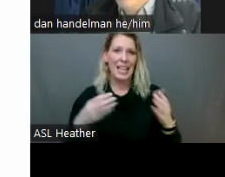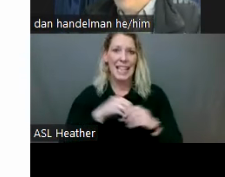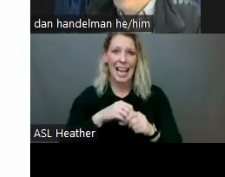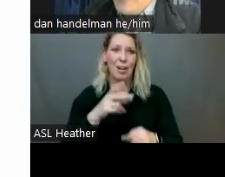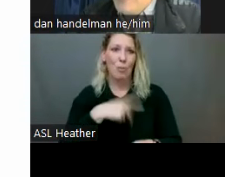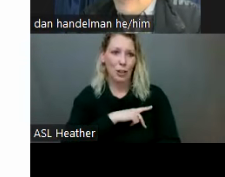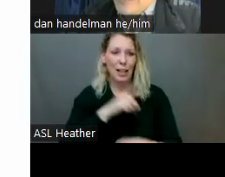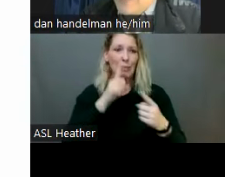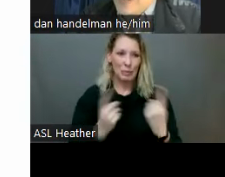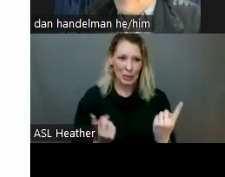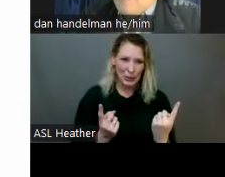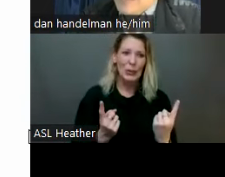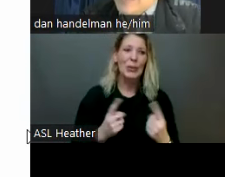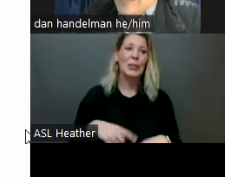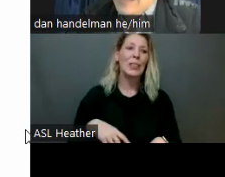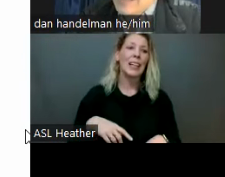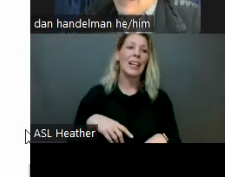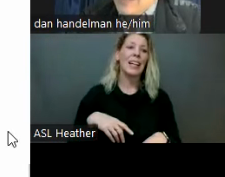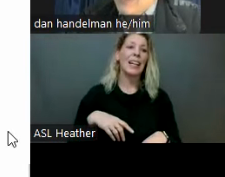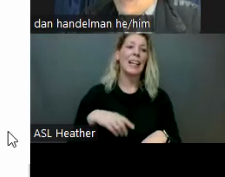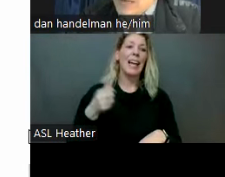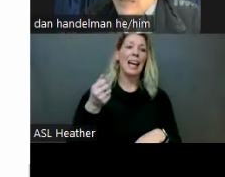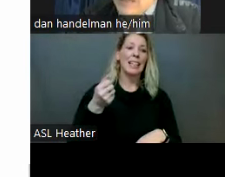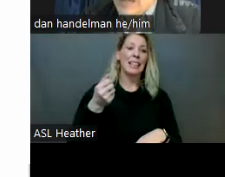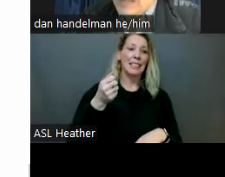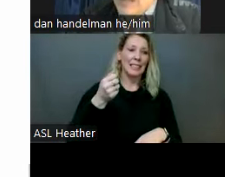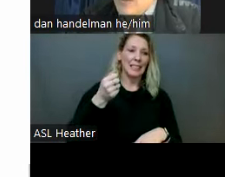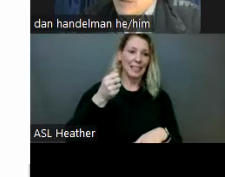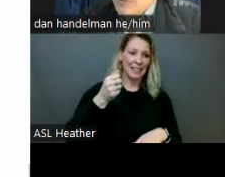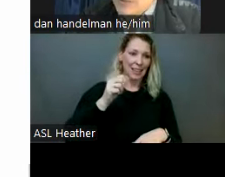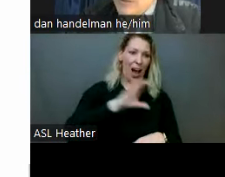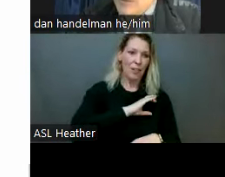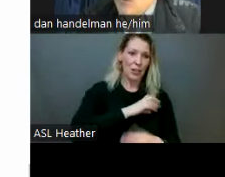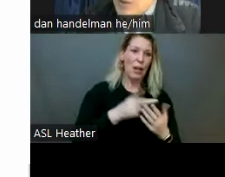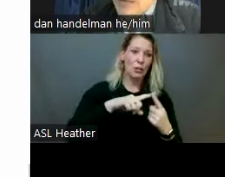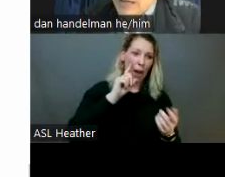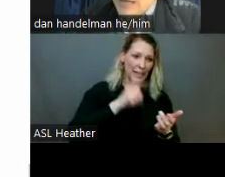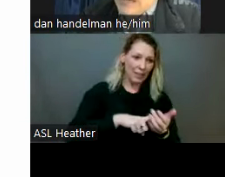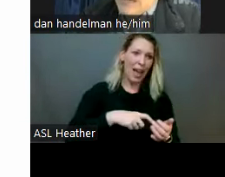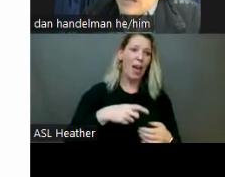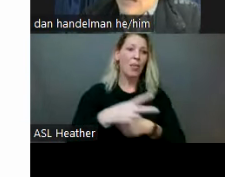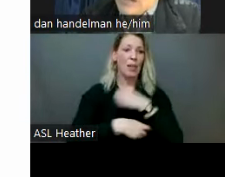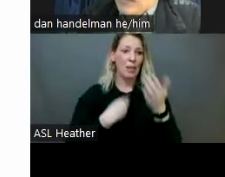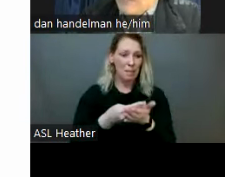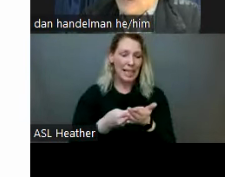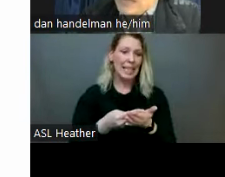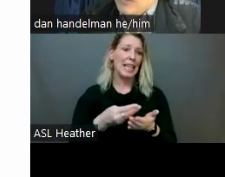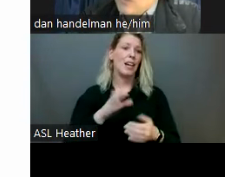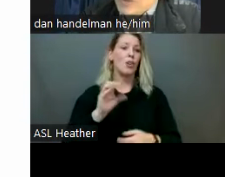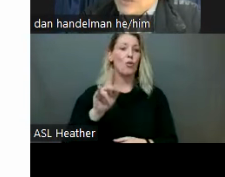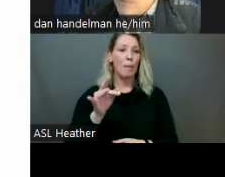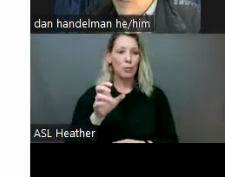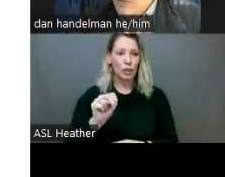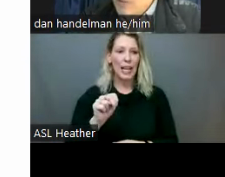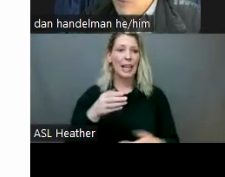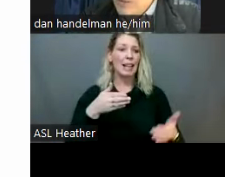17, officer failure to identify. 18, theft of money. 19, corruption. 20, allegations of affiliation